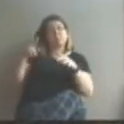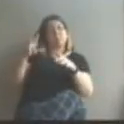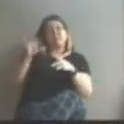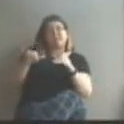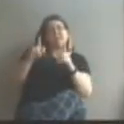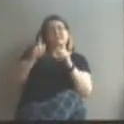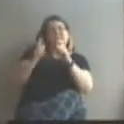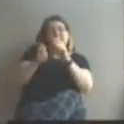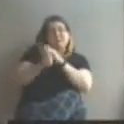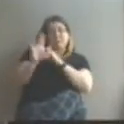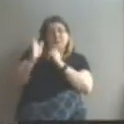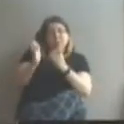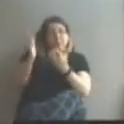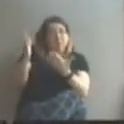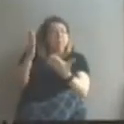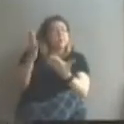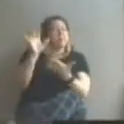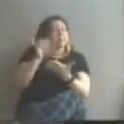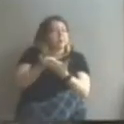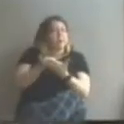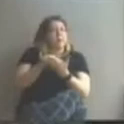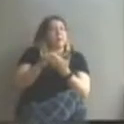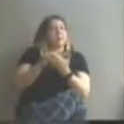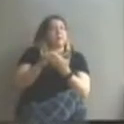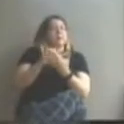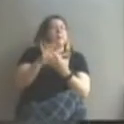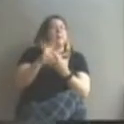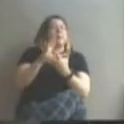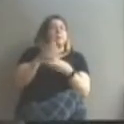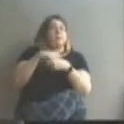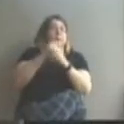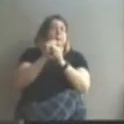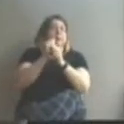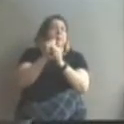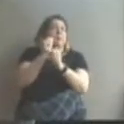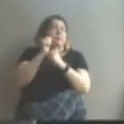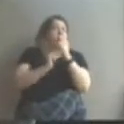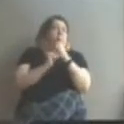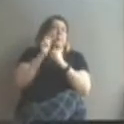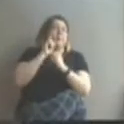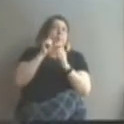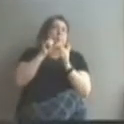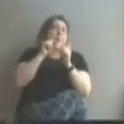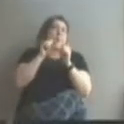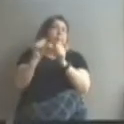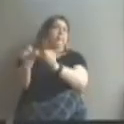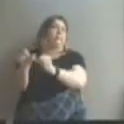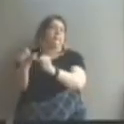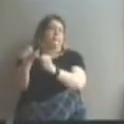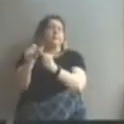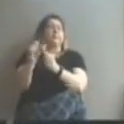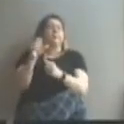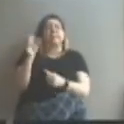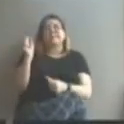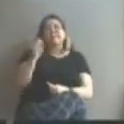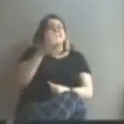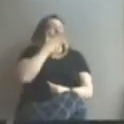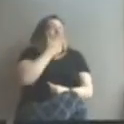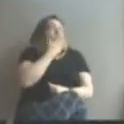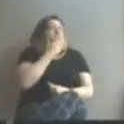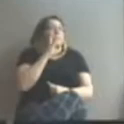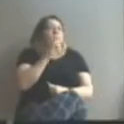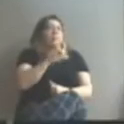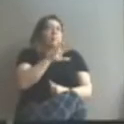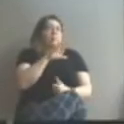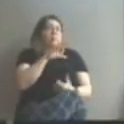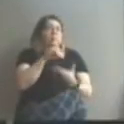part of that creating a structure to ensure the continuity of the deeper learning work? Yes, ma'am, and thank you for the question,